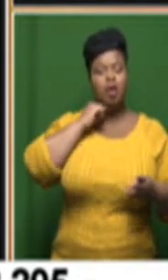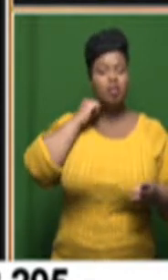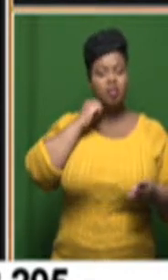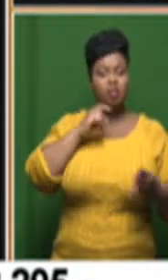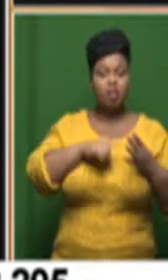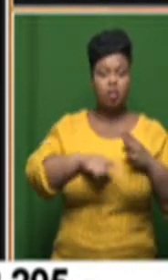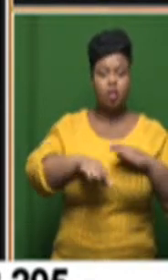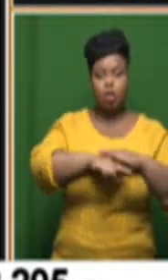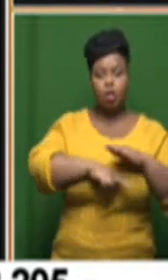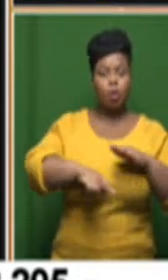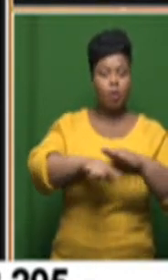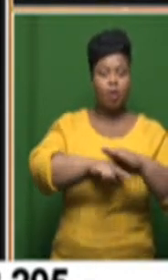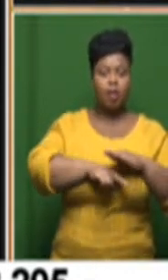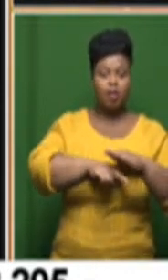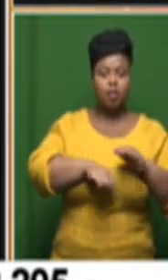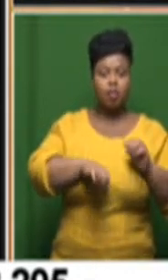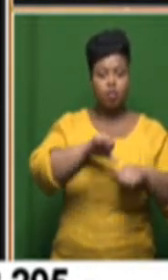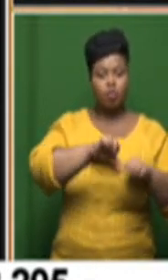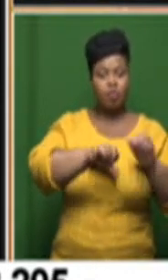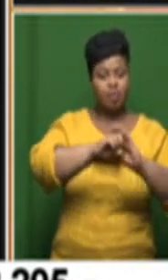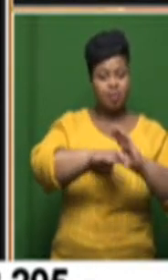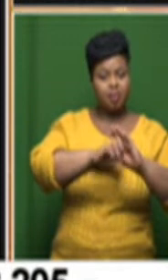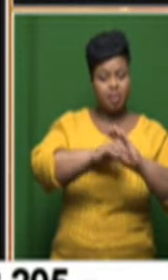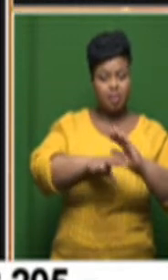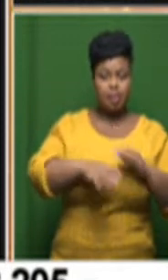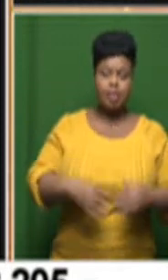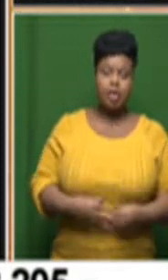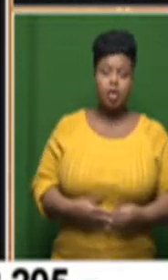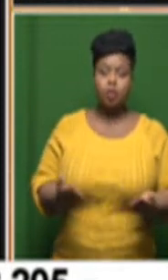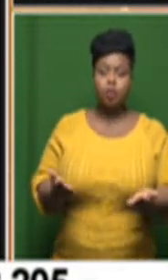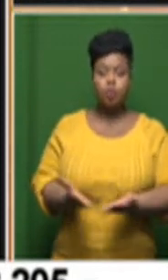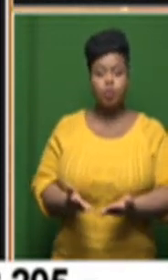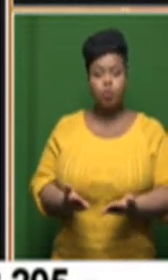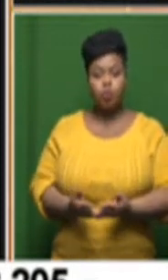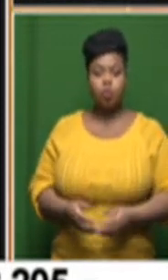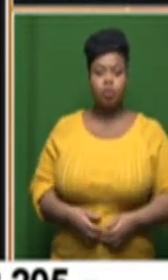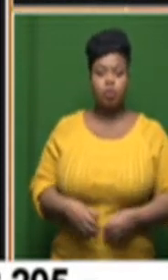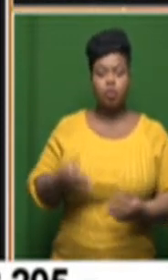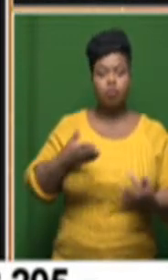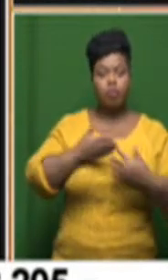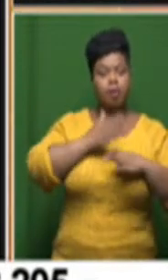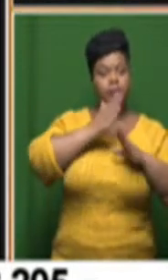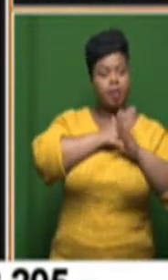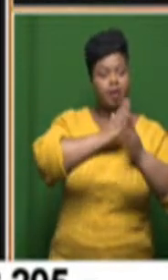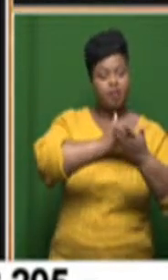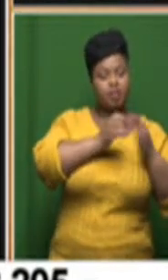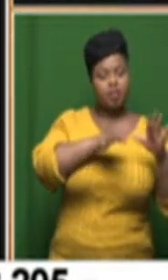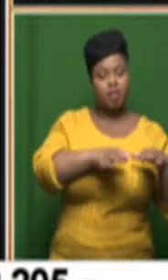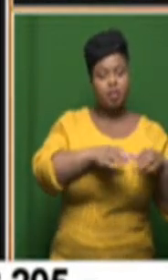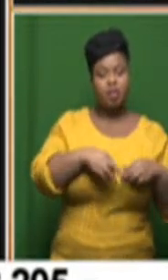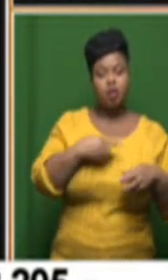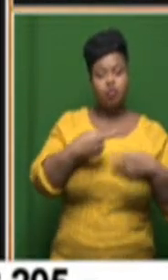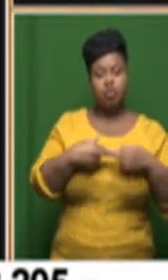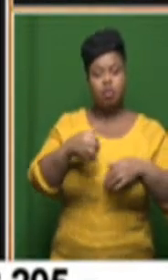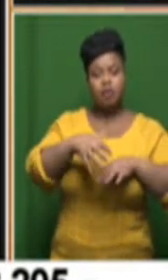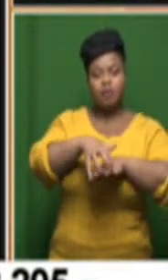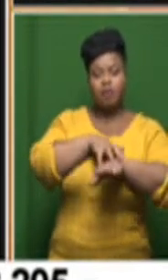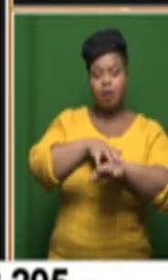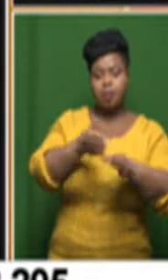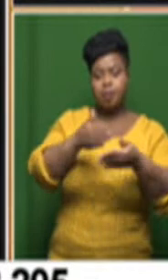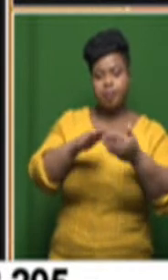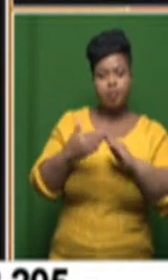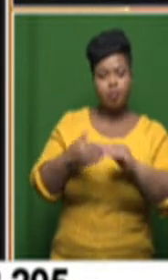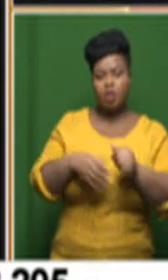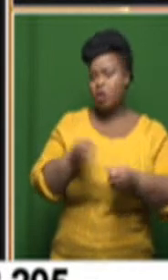local social media, schools, two songs, private sector, retail, farming